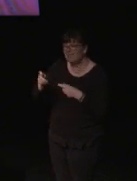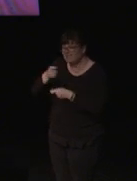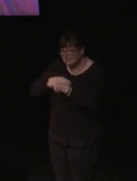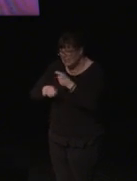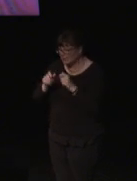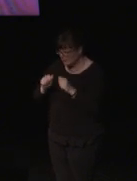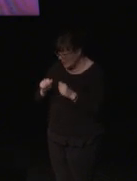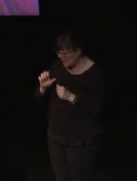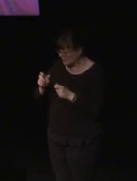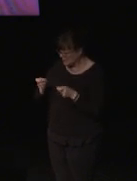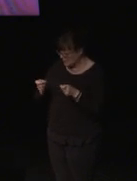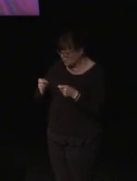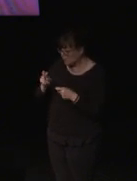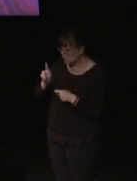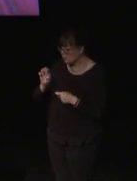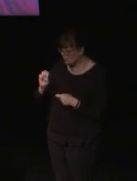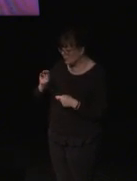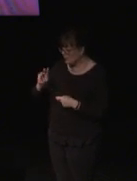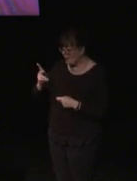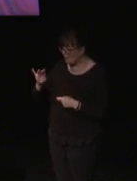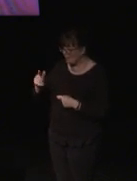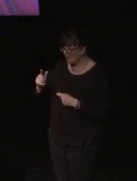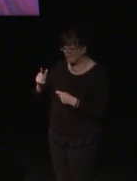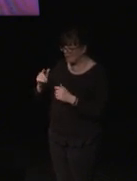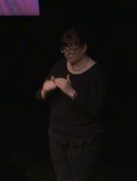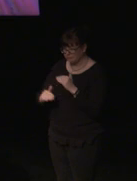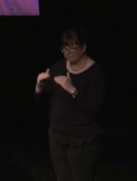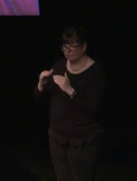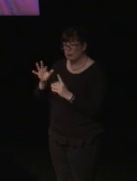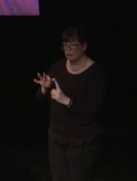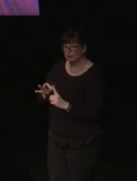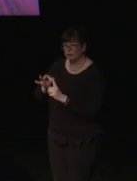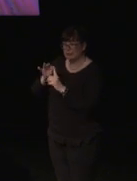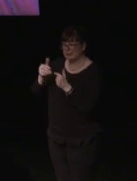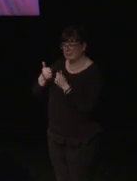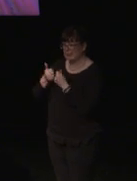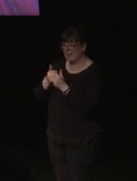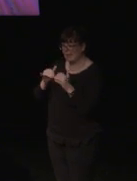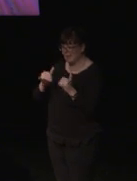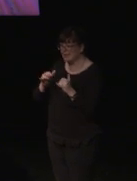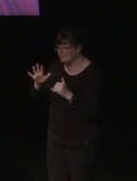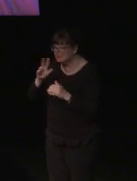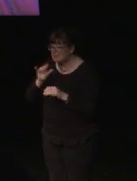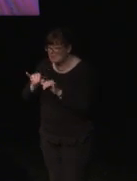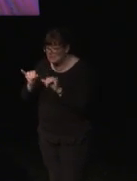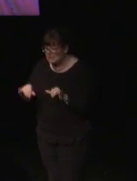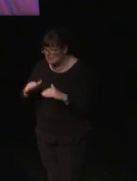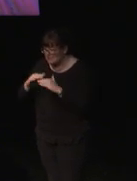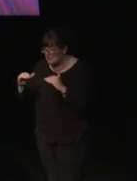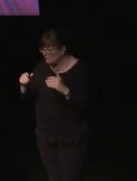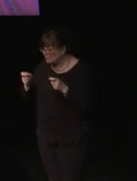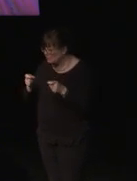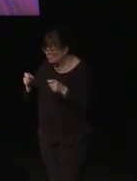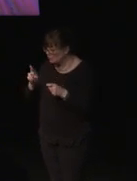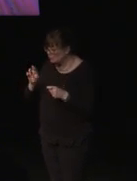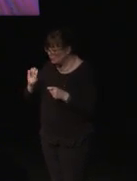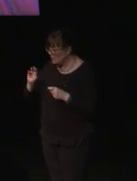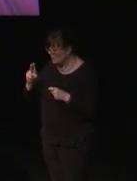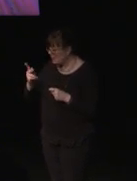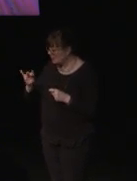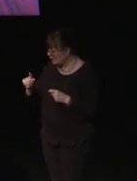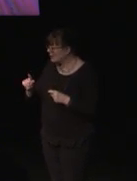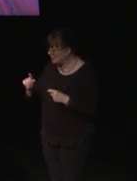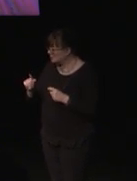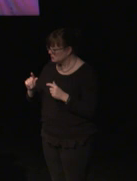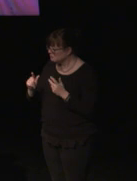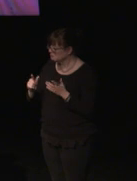be as unique as your gameplay? So we do system level controller remapping with the Xbox Adaptive Controller. We do it